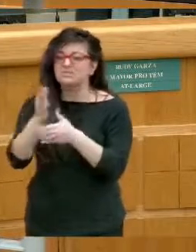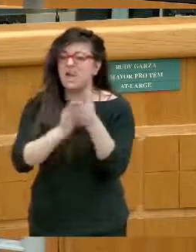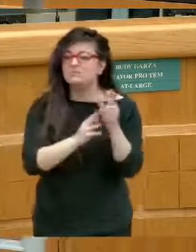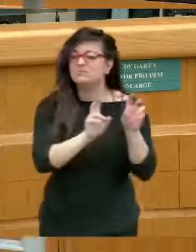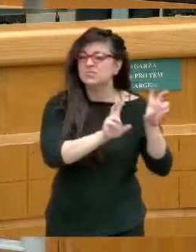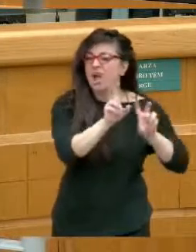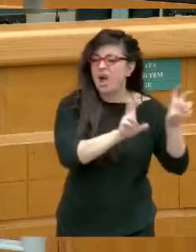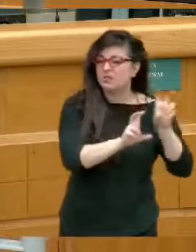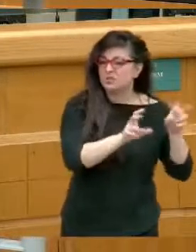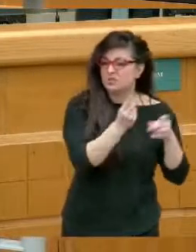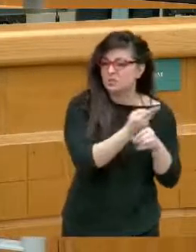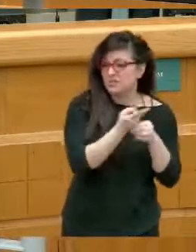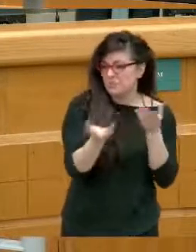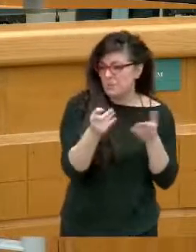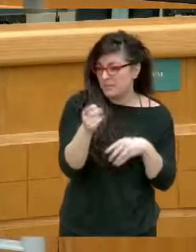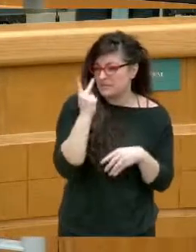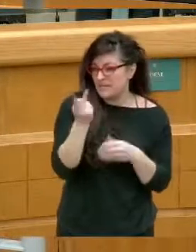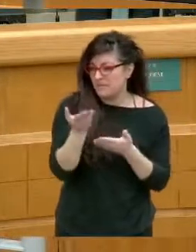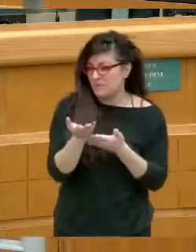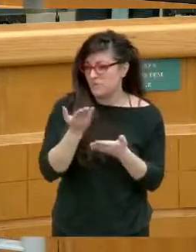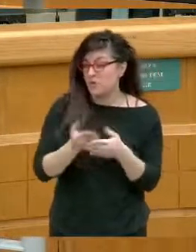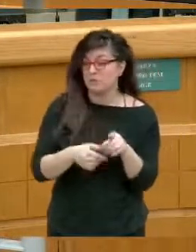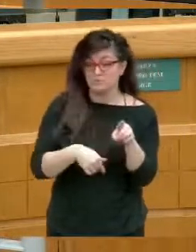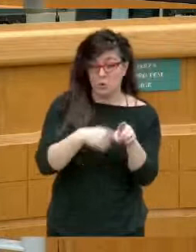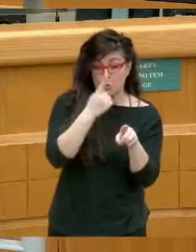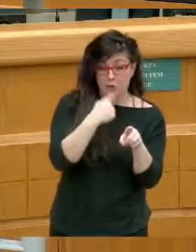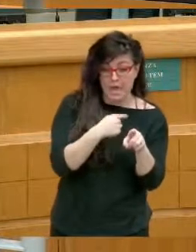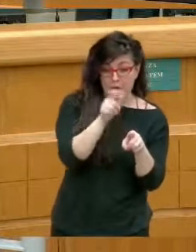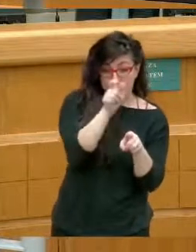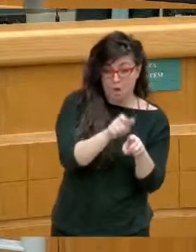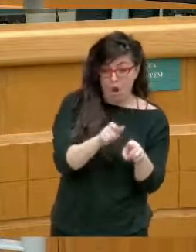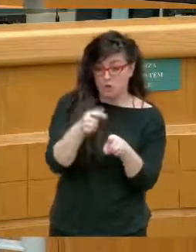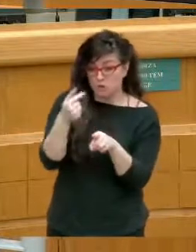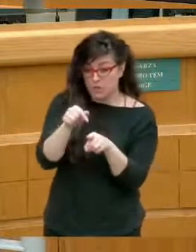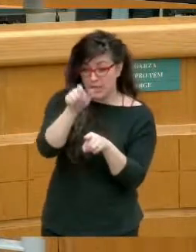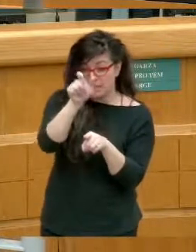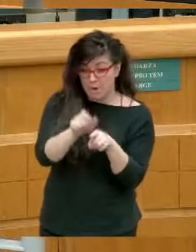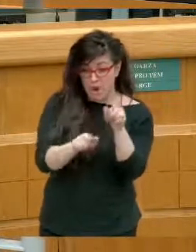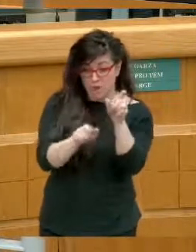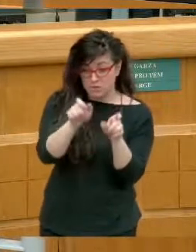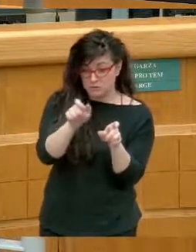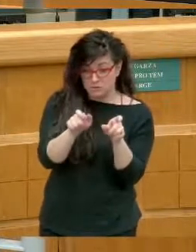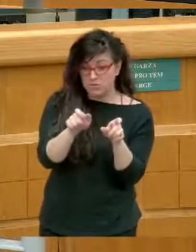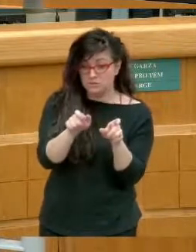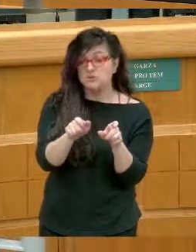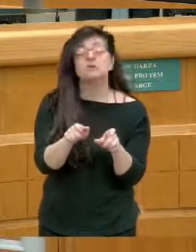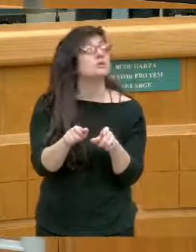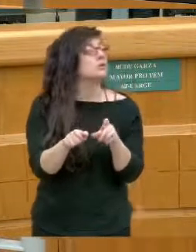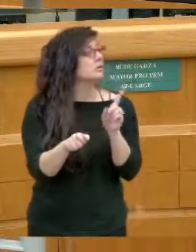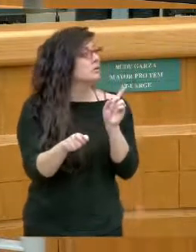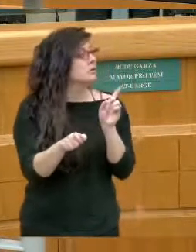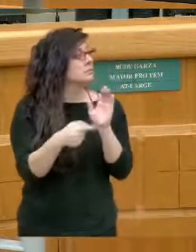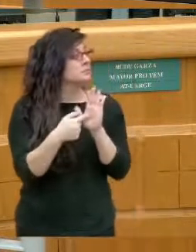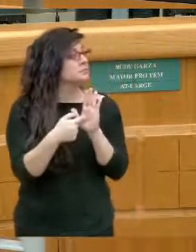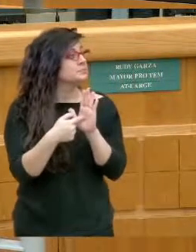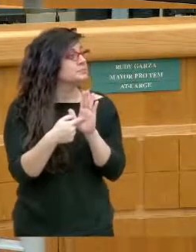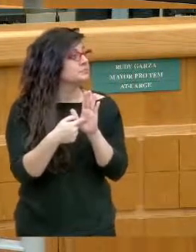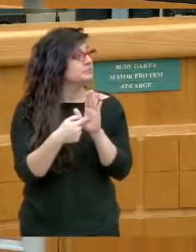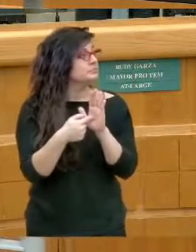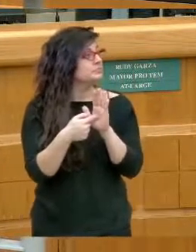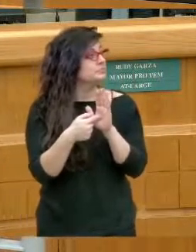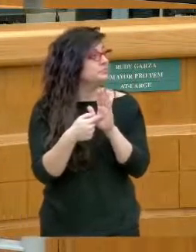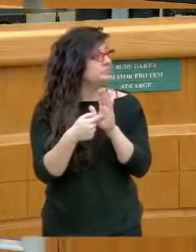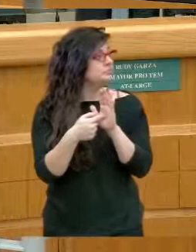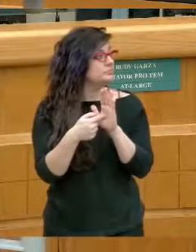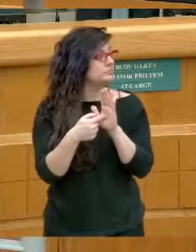look something like this with red bars and green bars. And what it shows you, is I think it shows you something a little